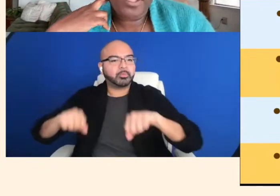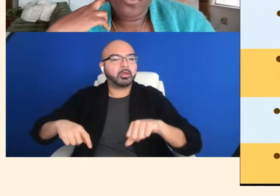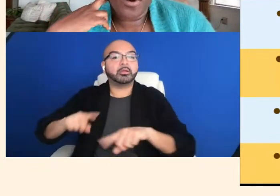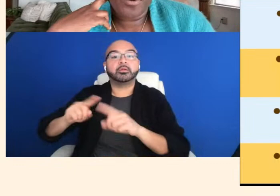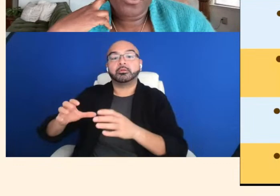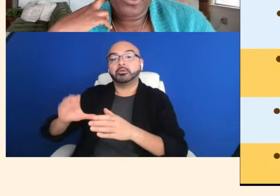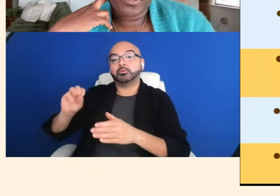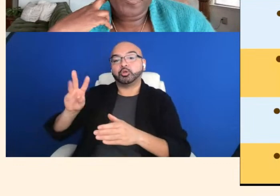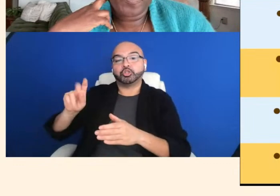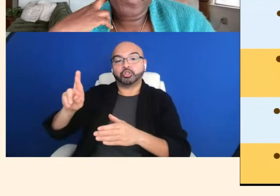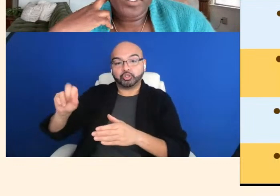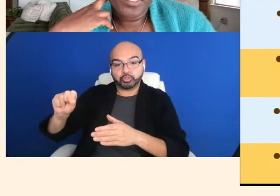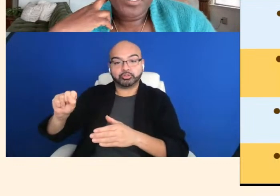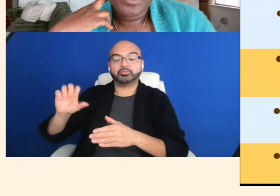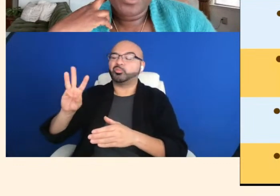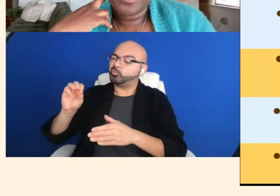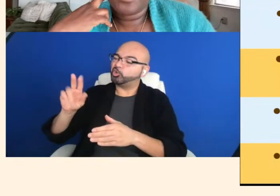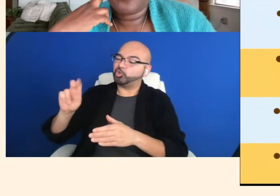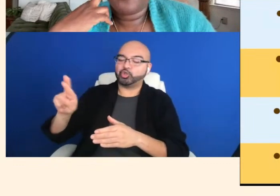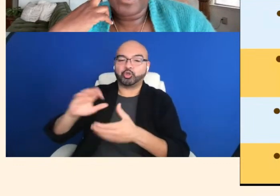self-managed by its workers.